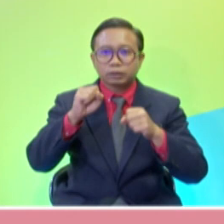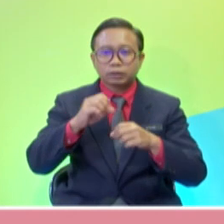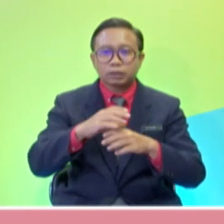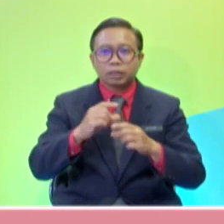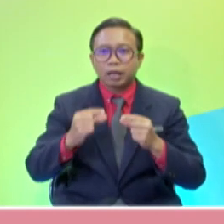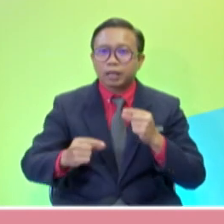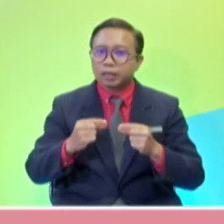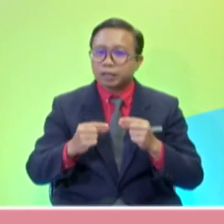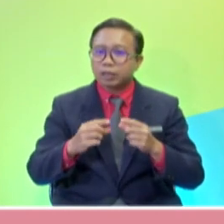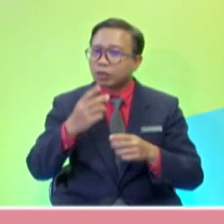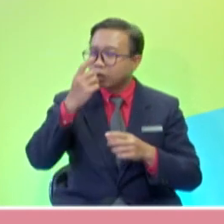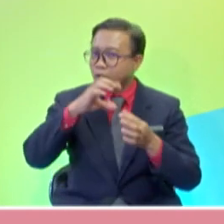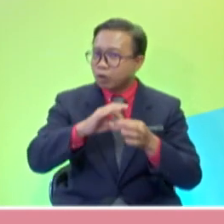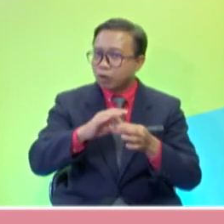at